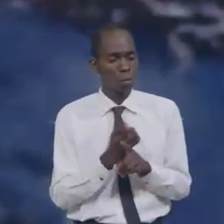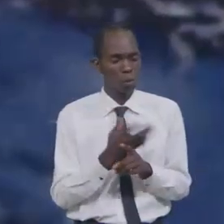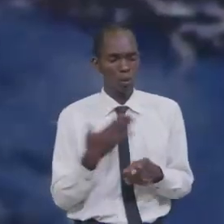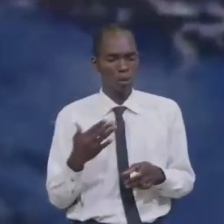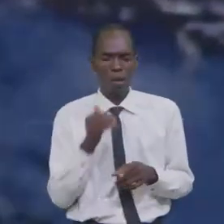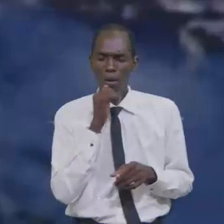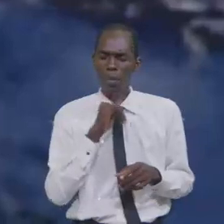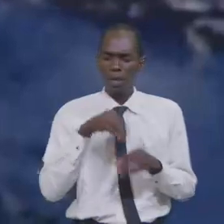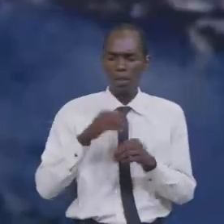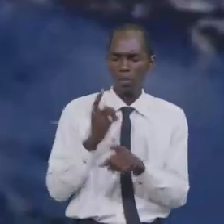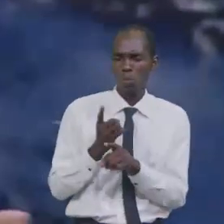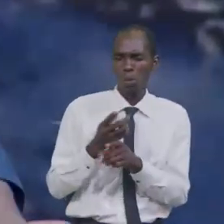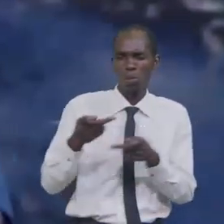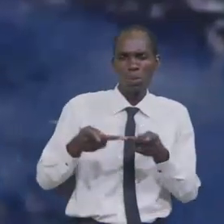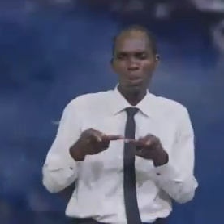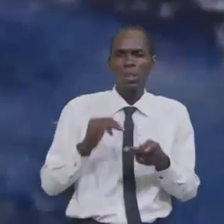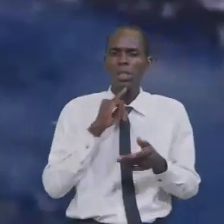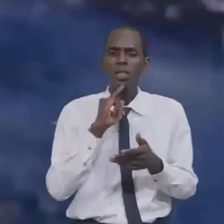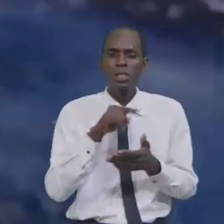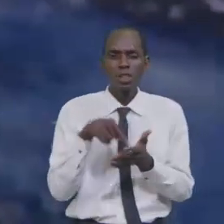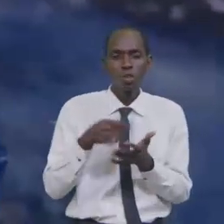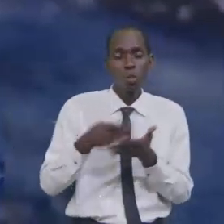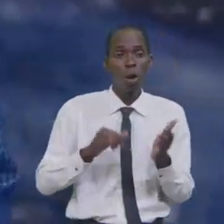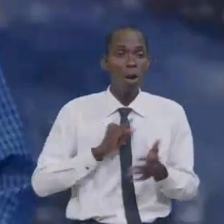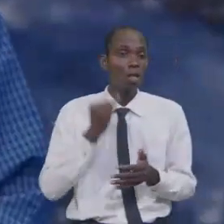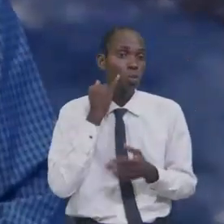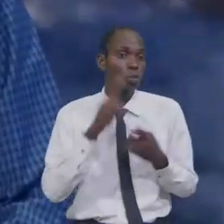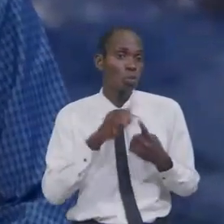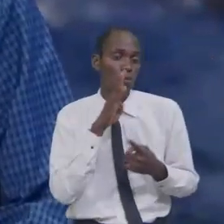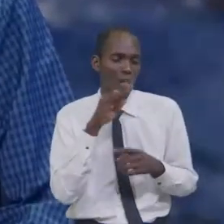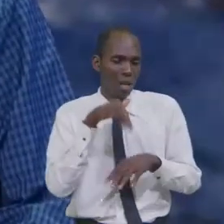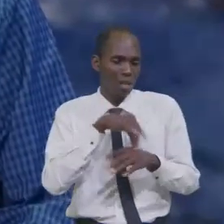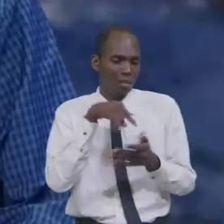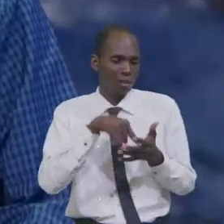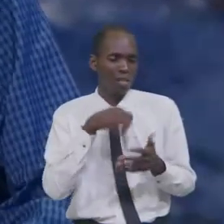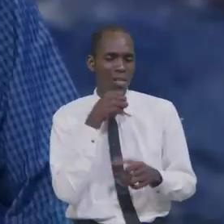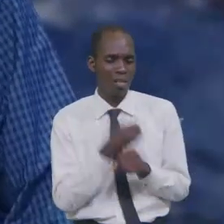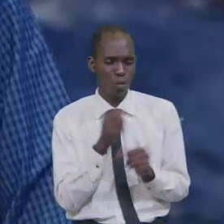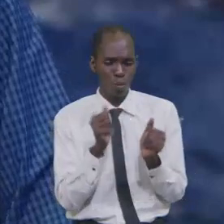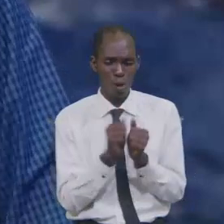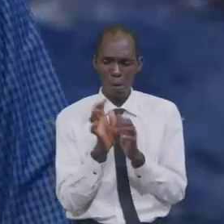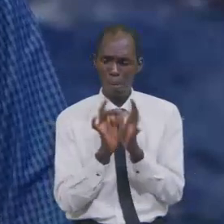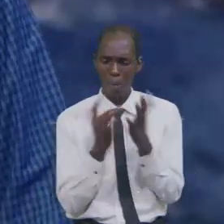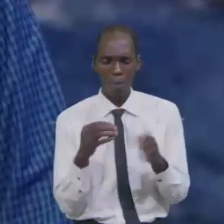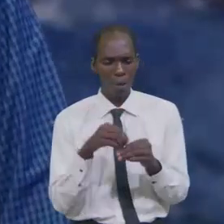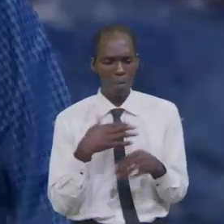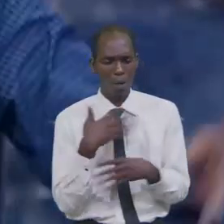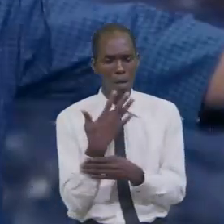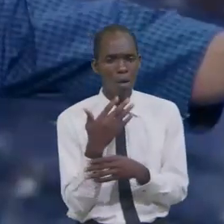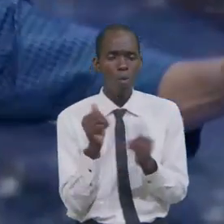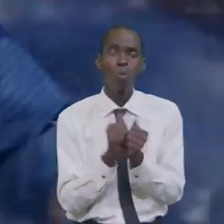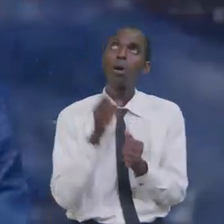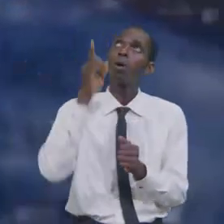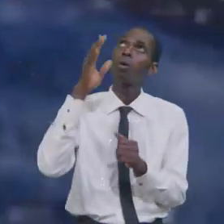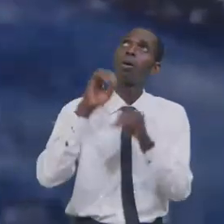this what I should be at this age? With a Bible in my hand, with a God in heaven,